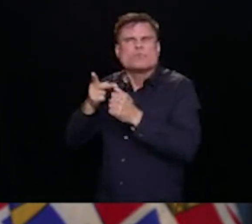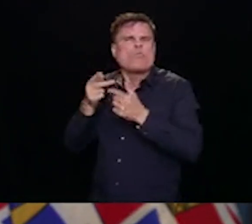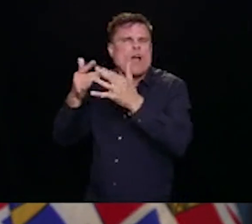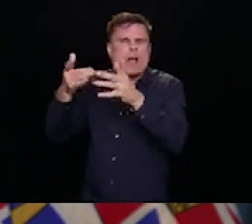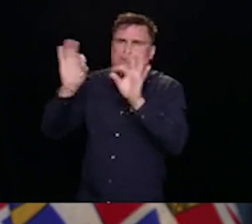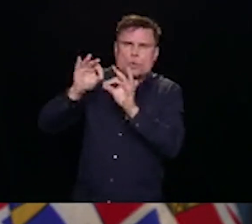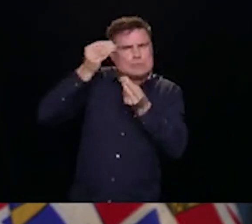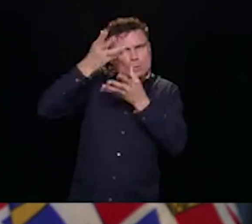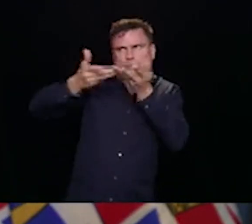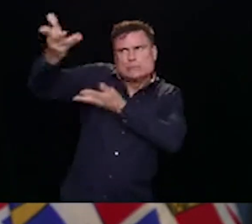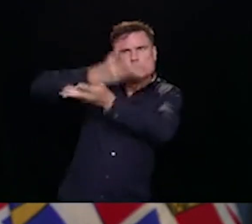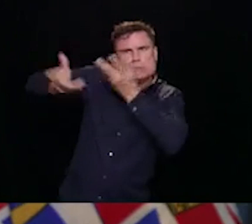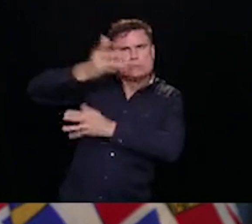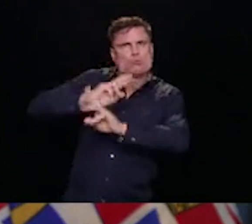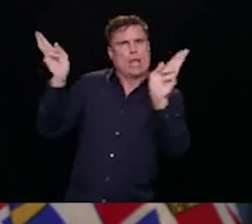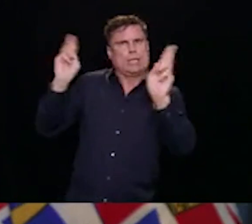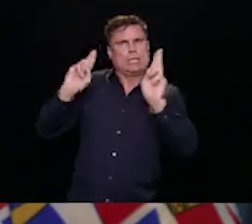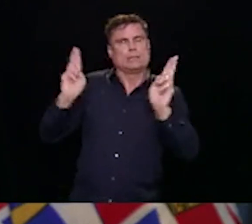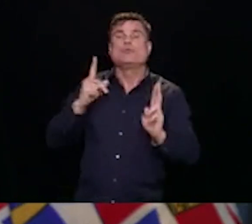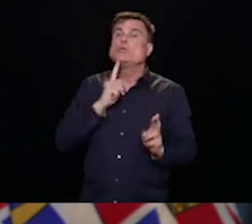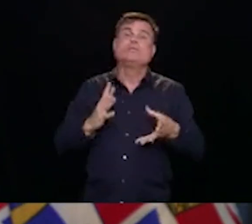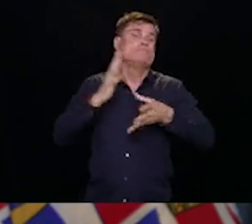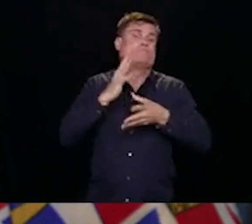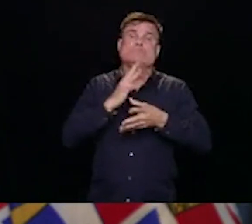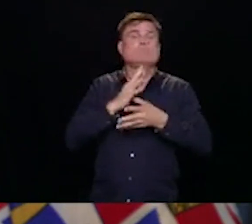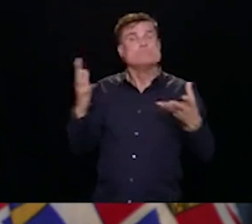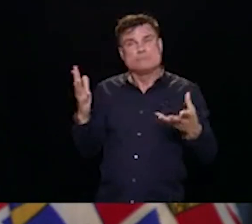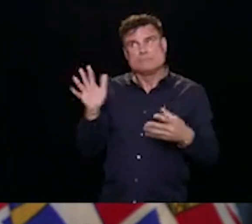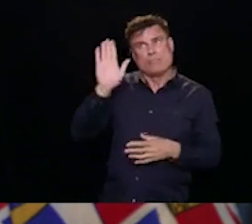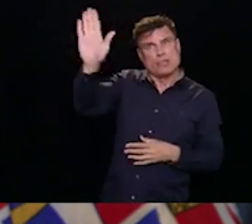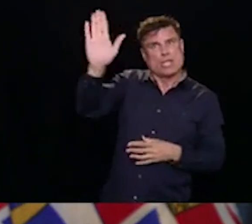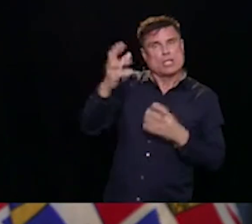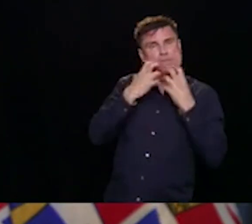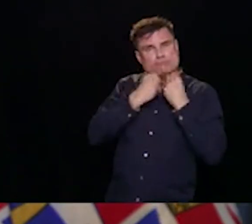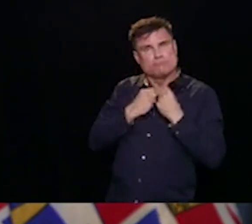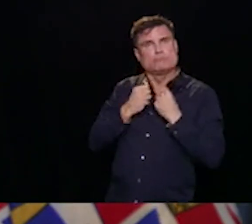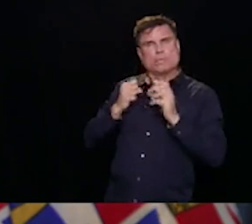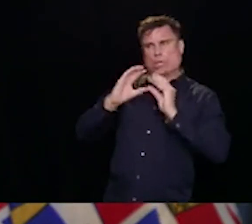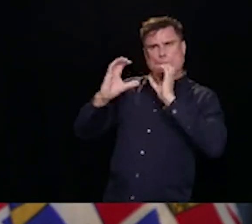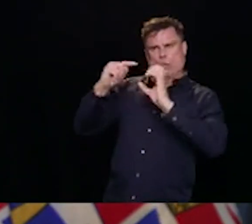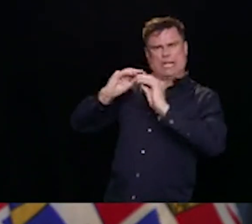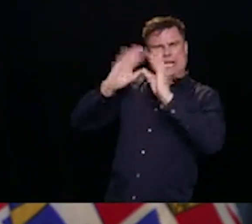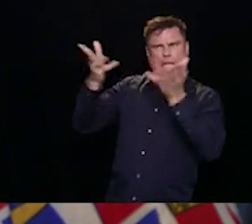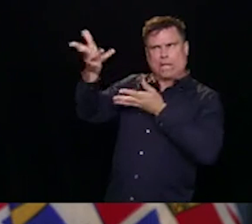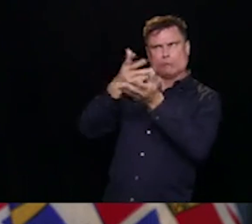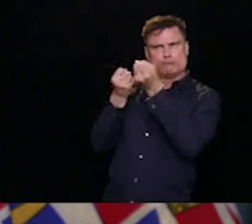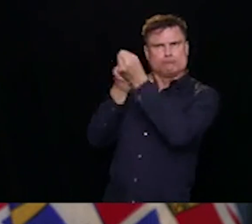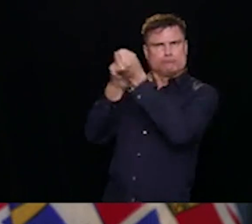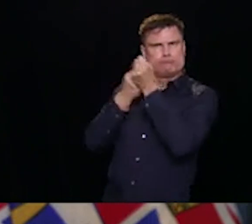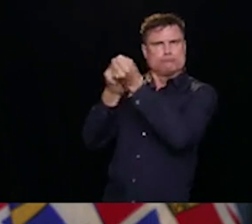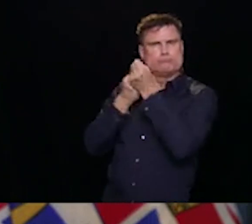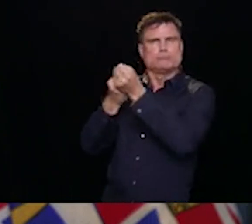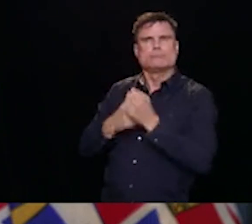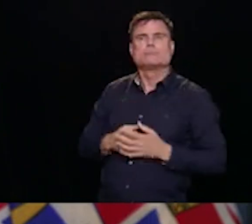are all a primary focus of my office, and I do understand that many First Nations communities are not ready